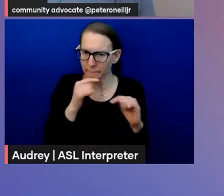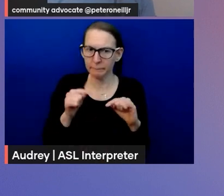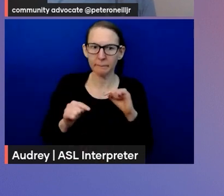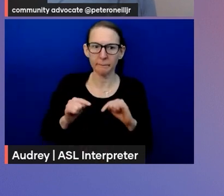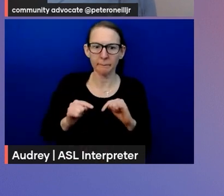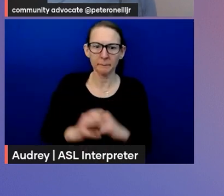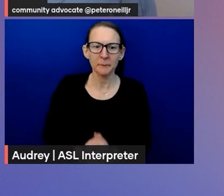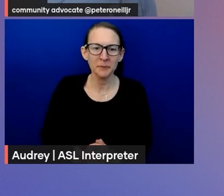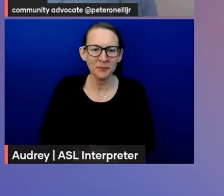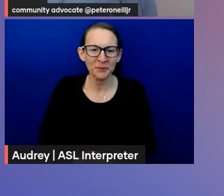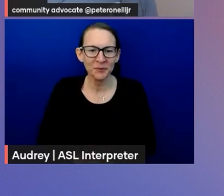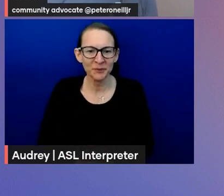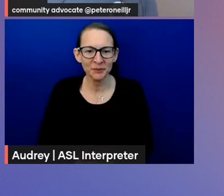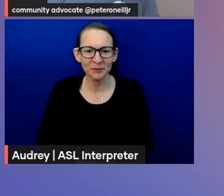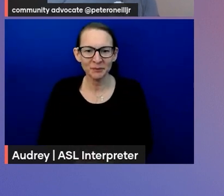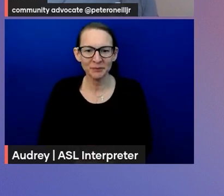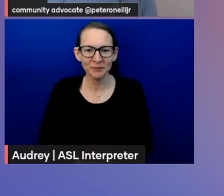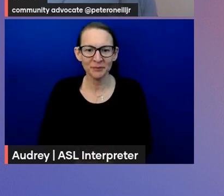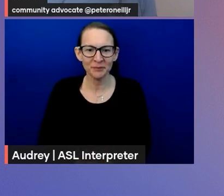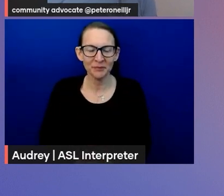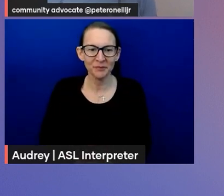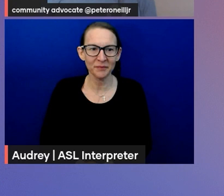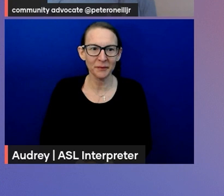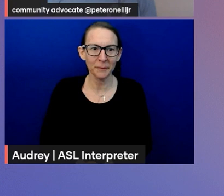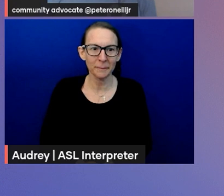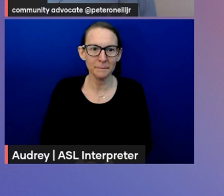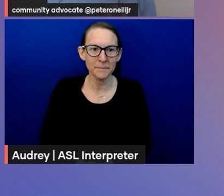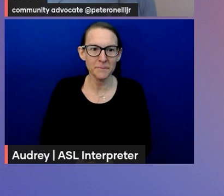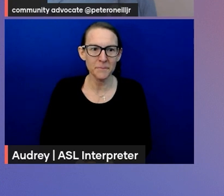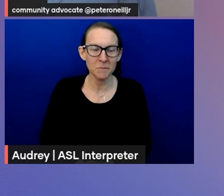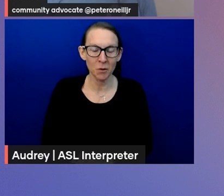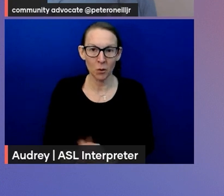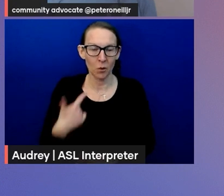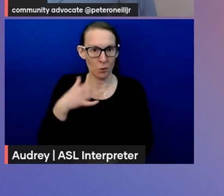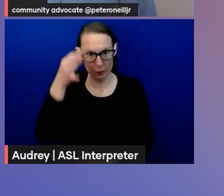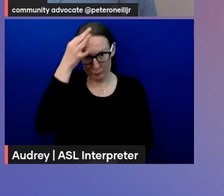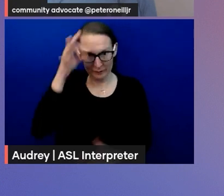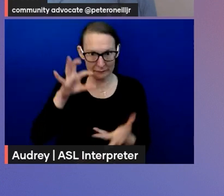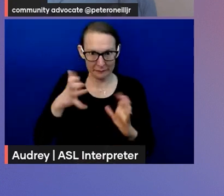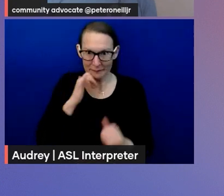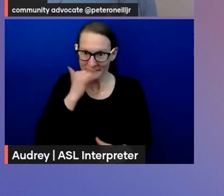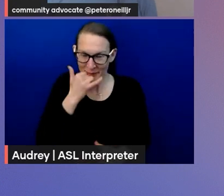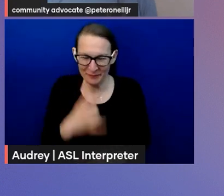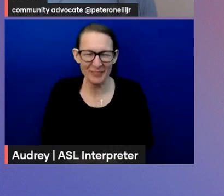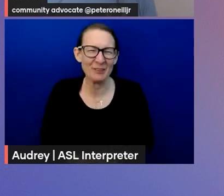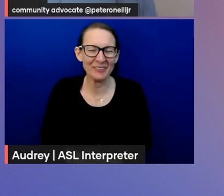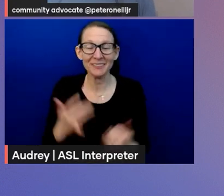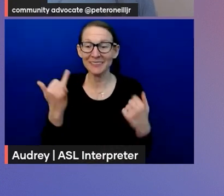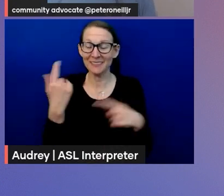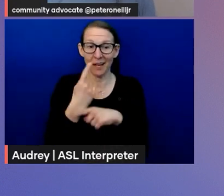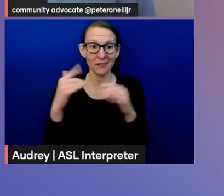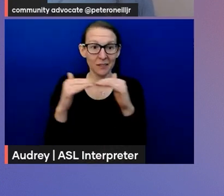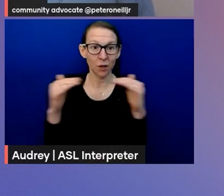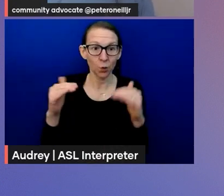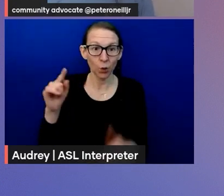there we go. All right, and almost messed it up there. And so if today is equal to